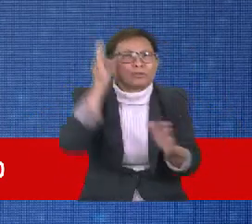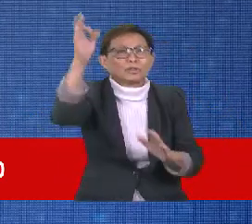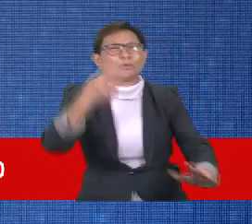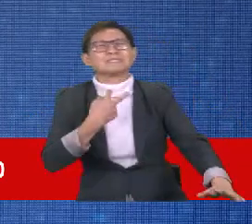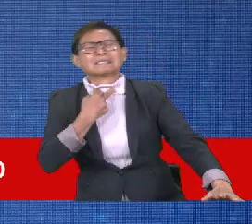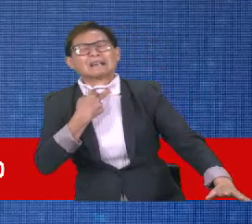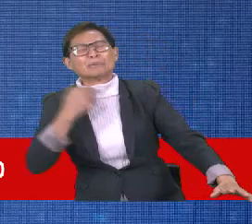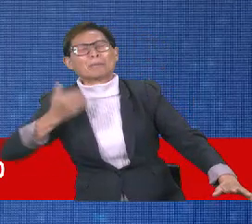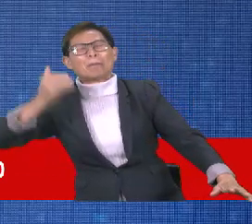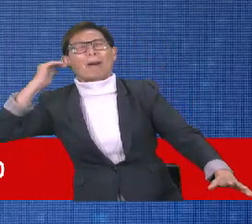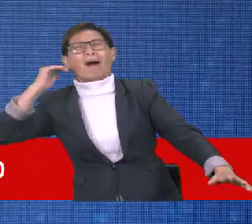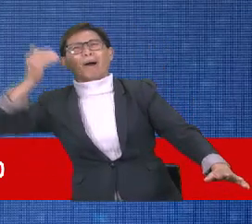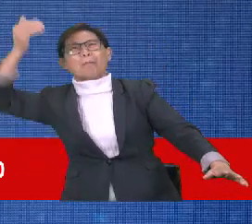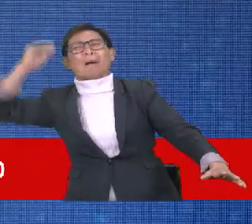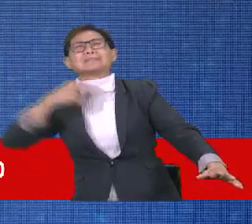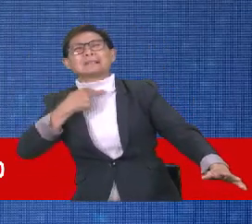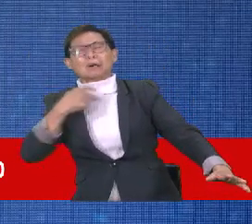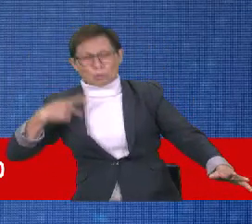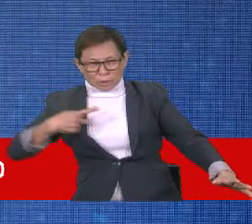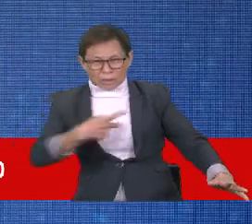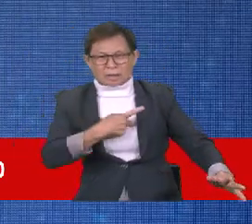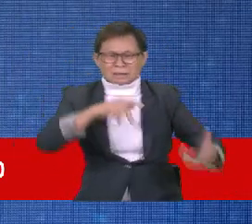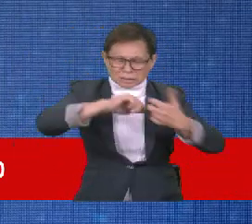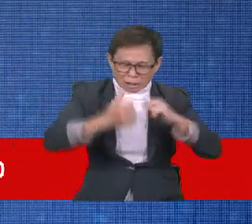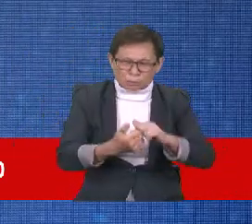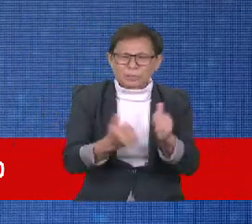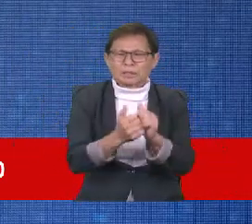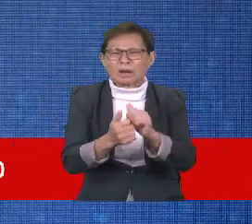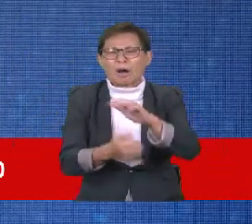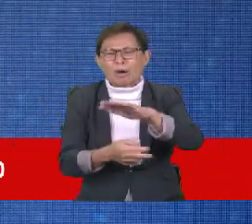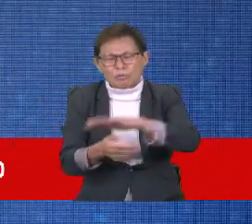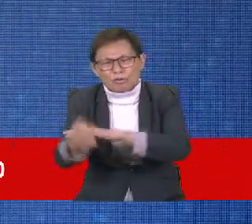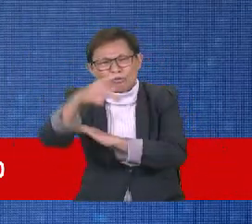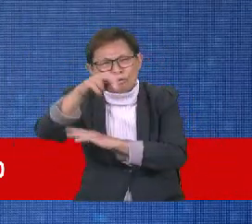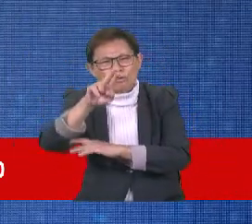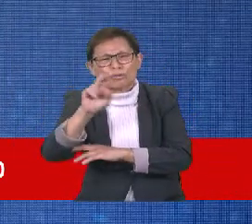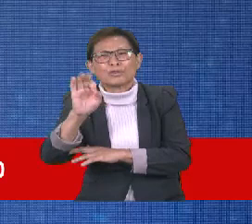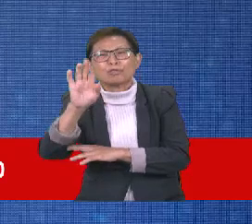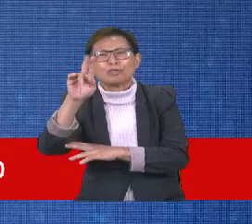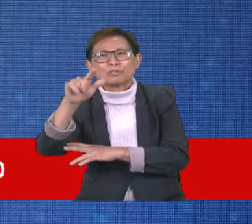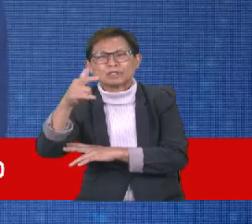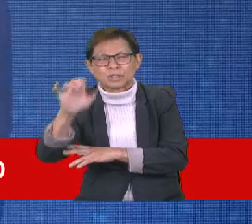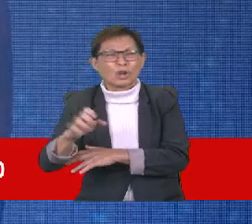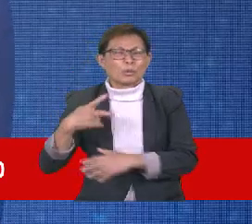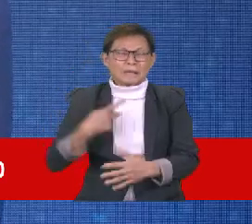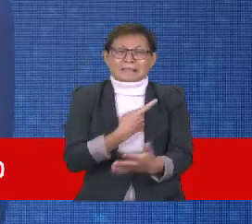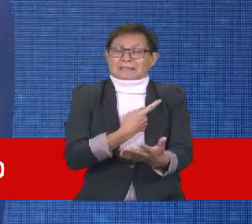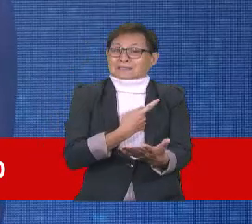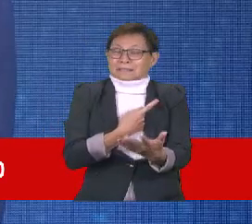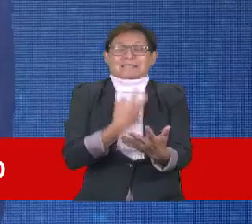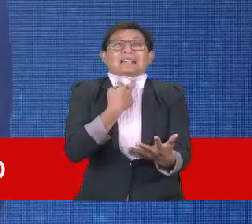with the past. We're stuck with the issue of atrocities. We're stuck about the issue of discrimination